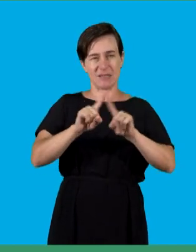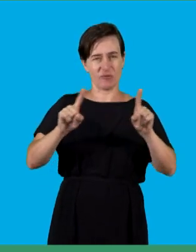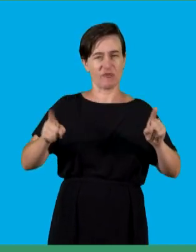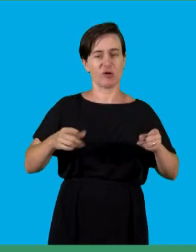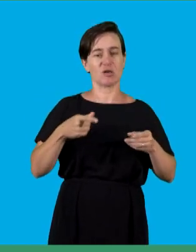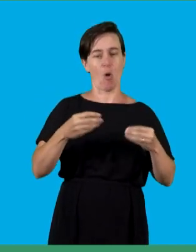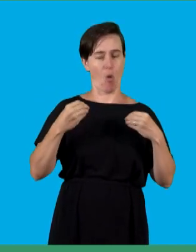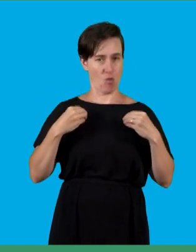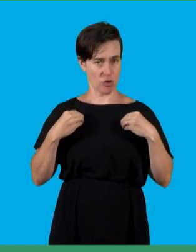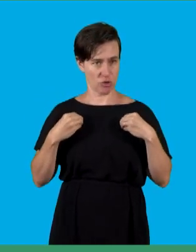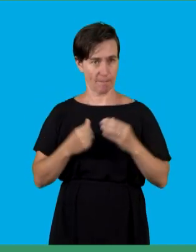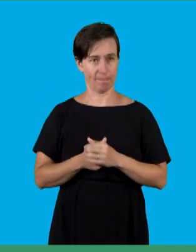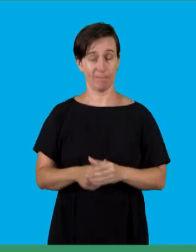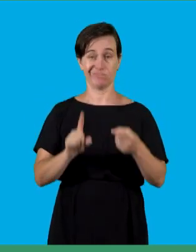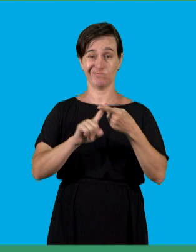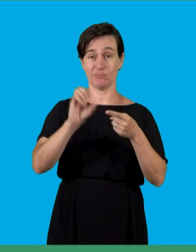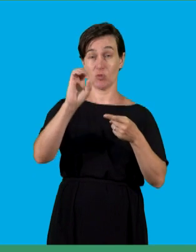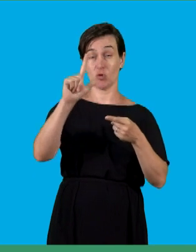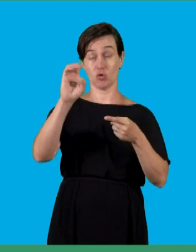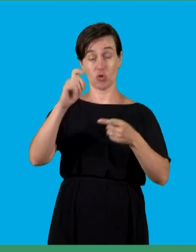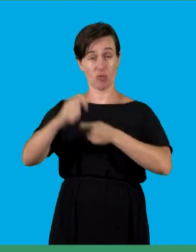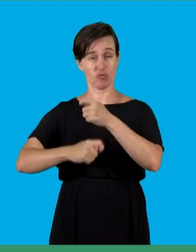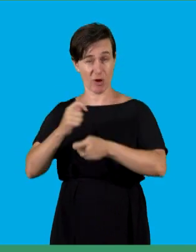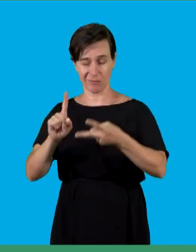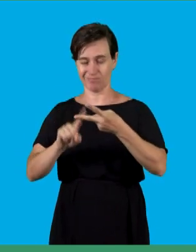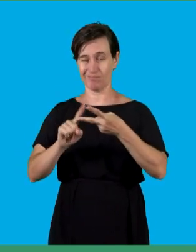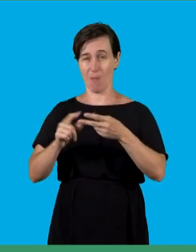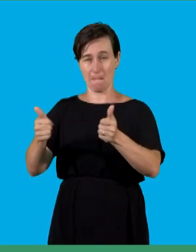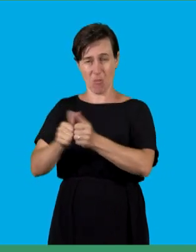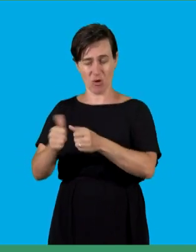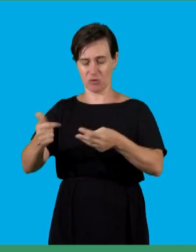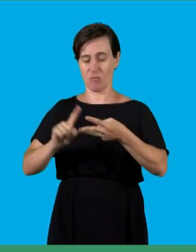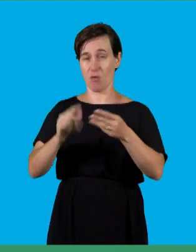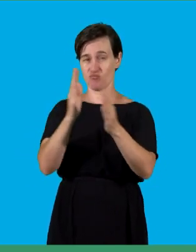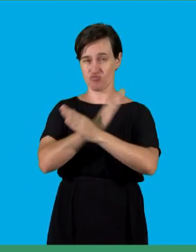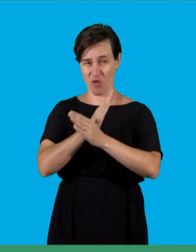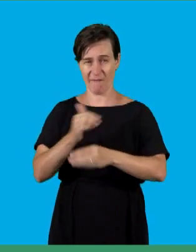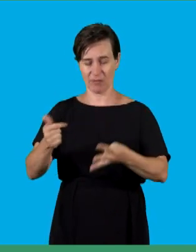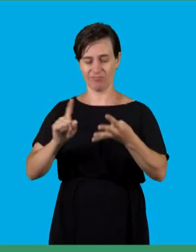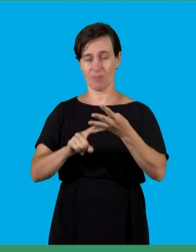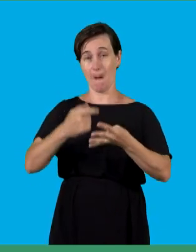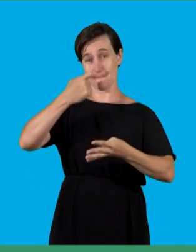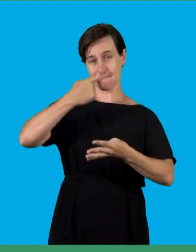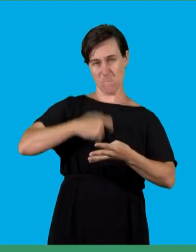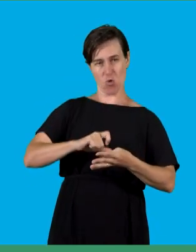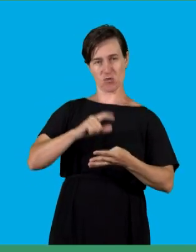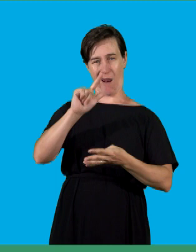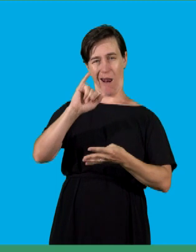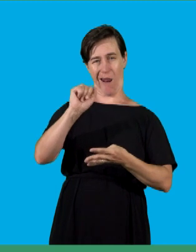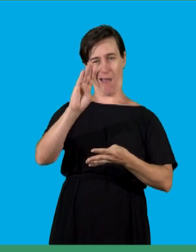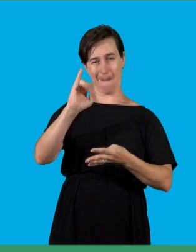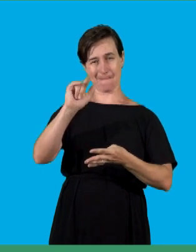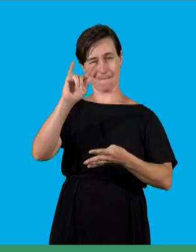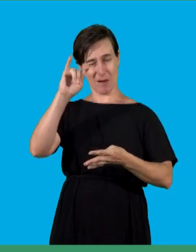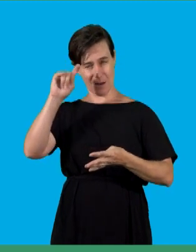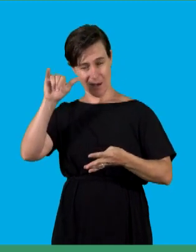have. We have a sole trader, we have a partnership, we have a private company, we have personal liability